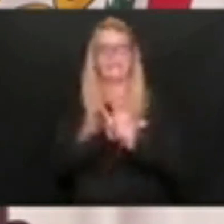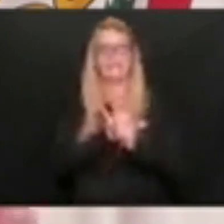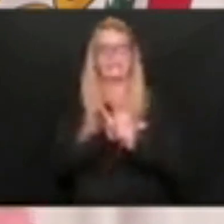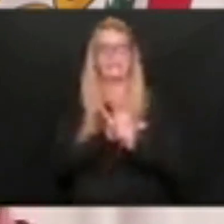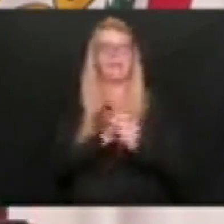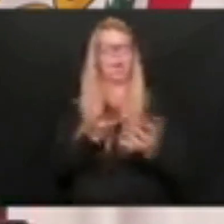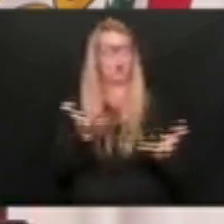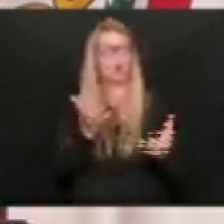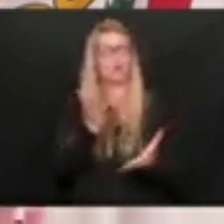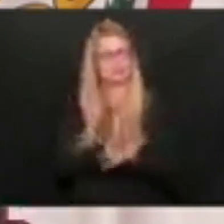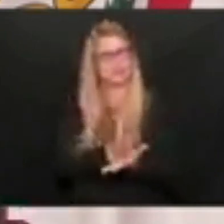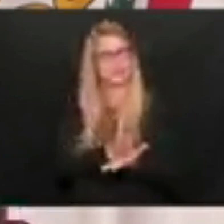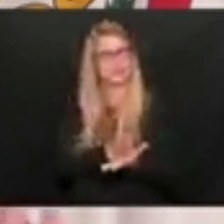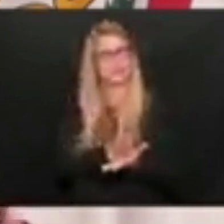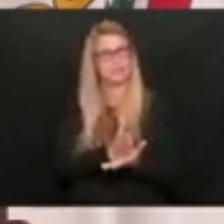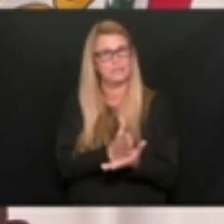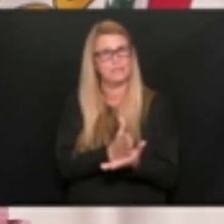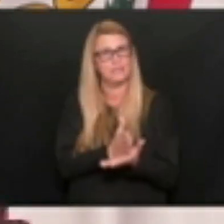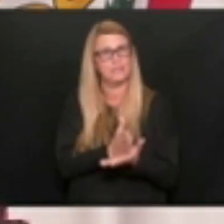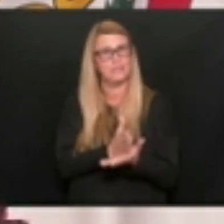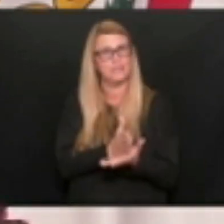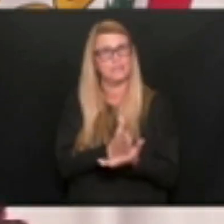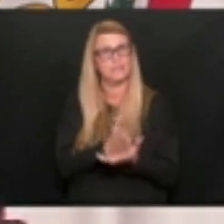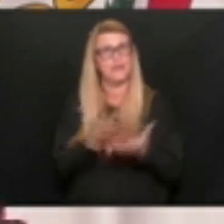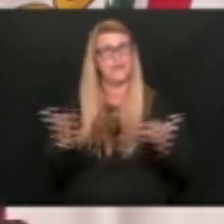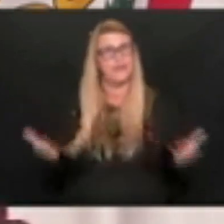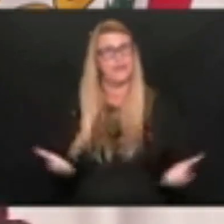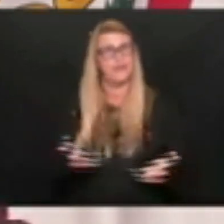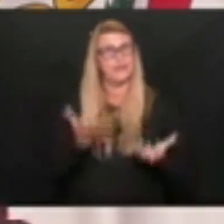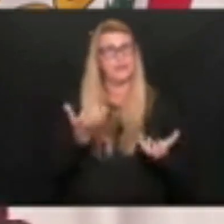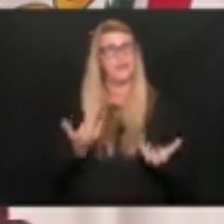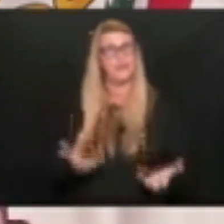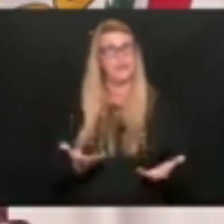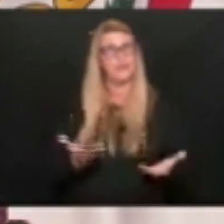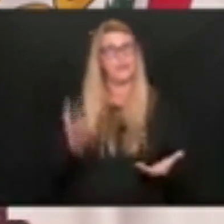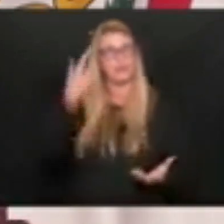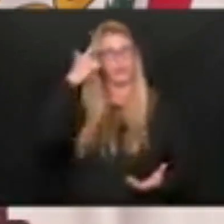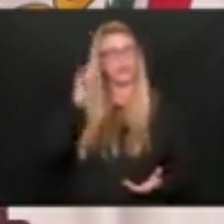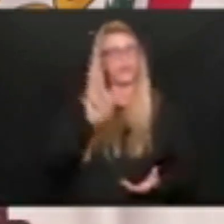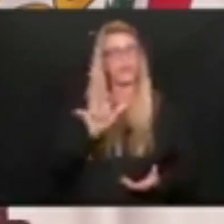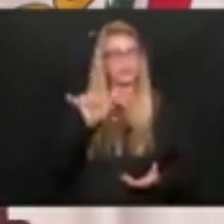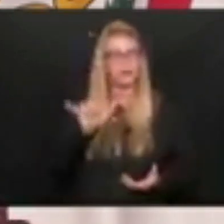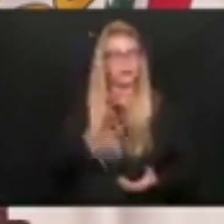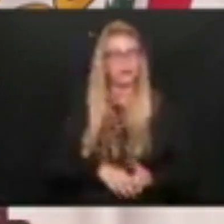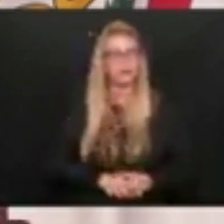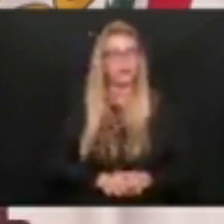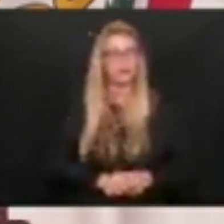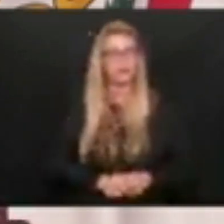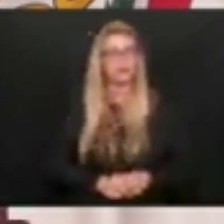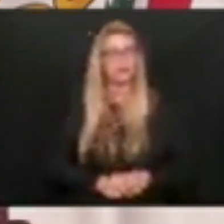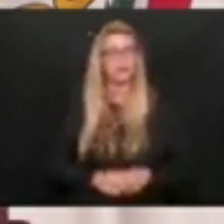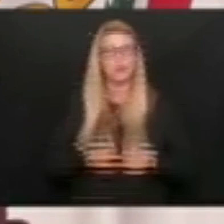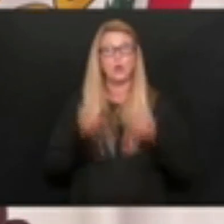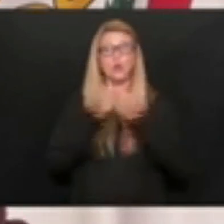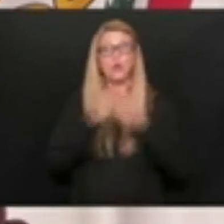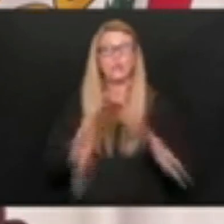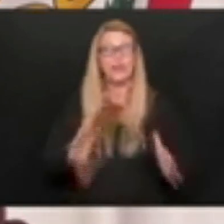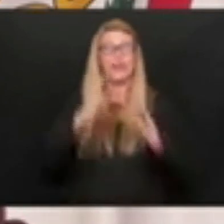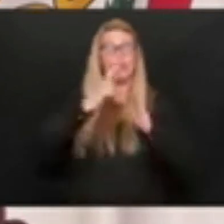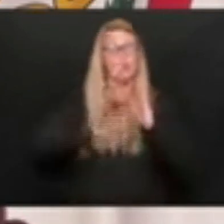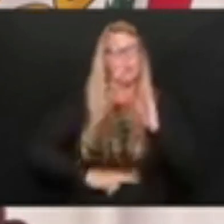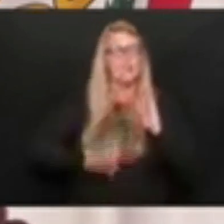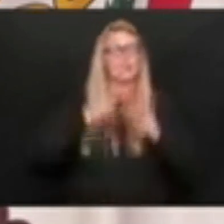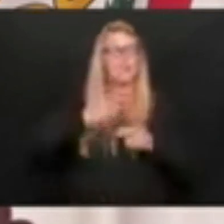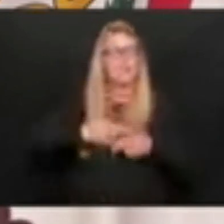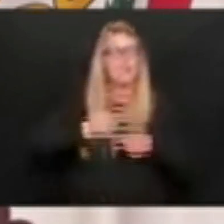I'll come and be with you forever and ever and ever, but I want to come and be with you and quit reading names of